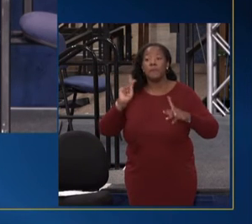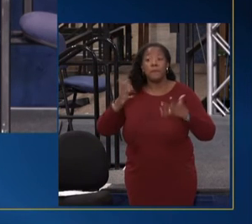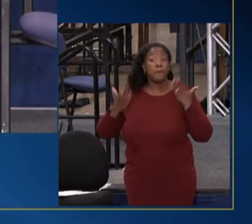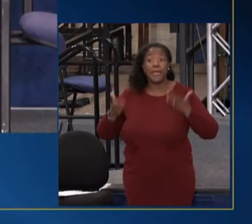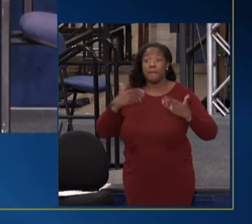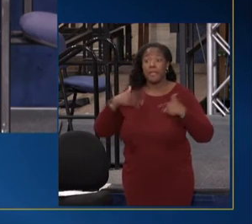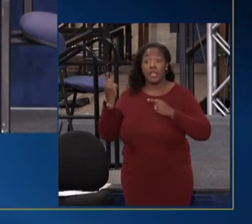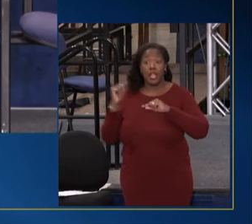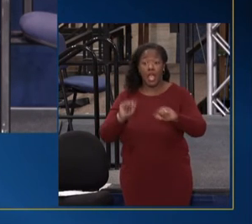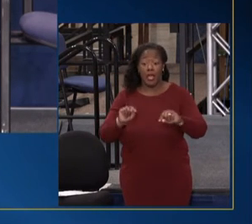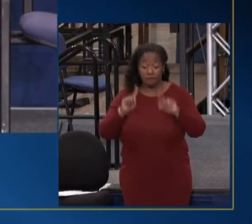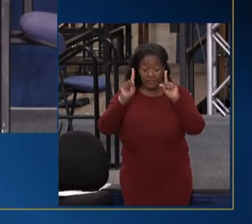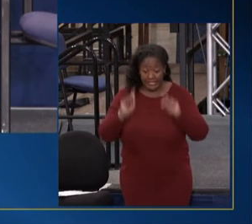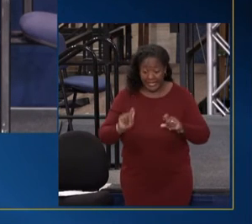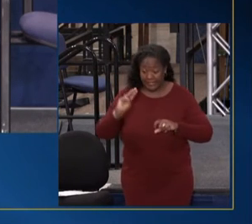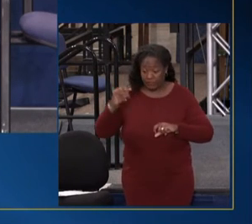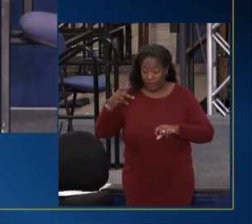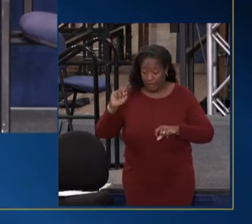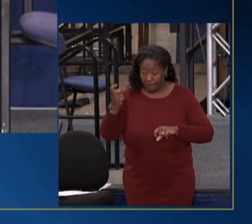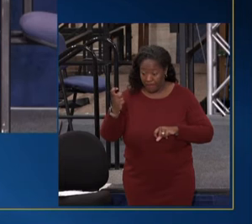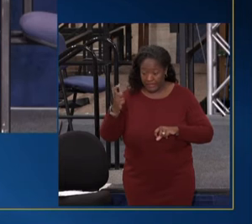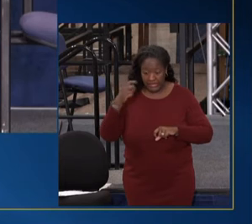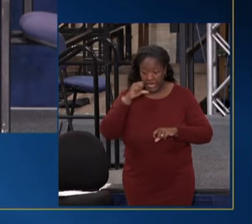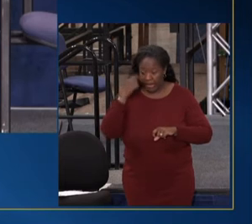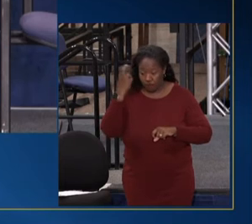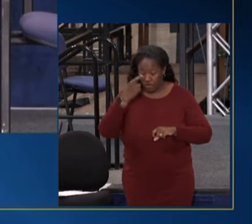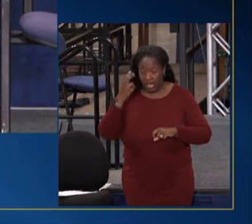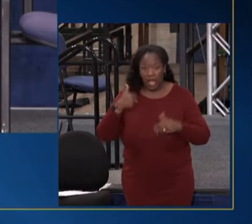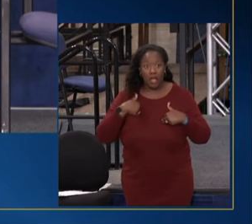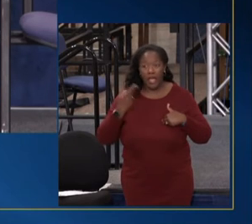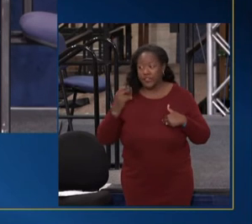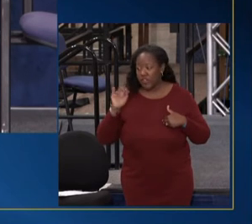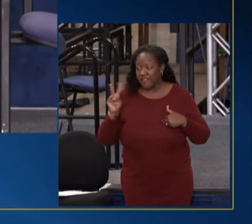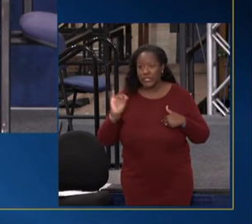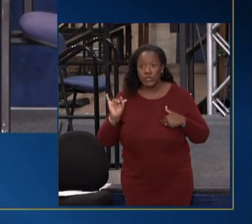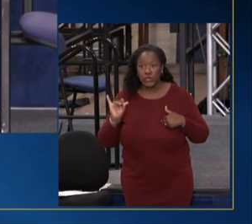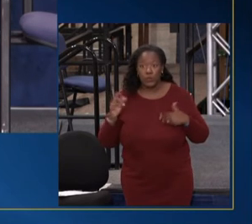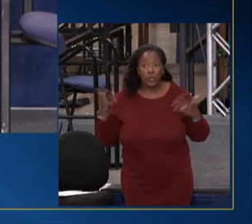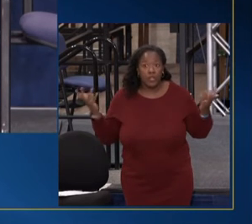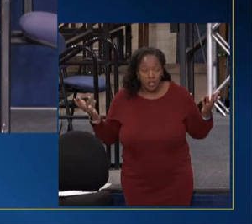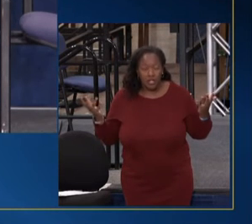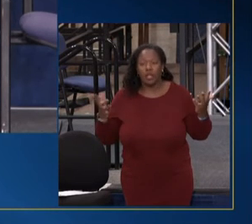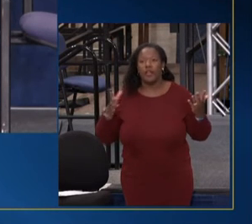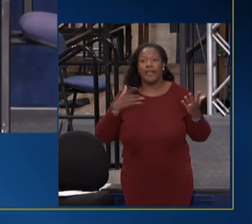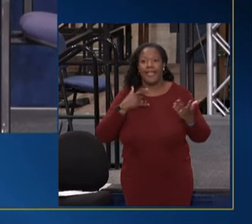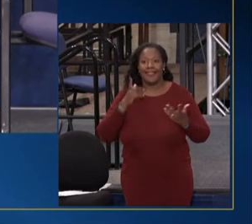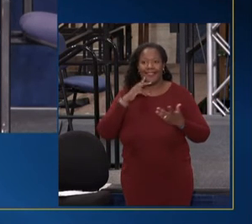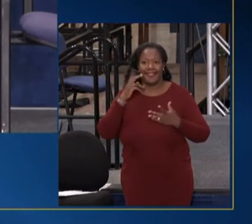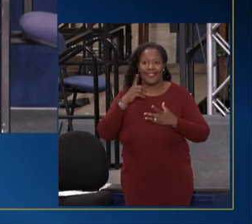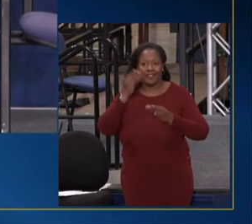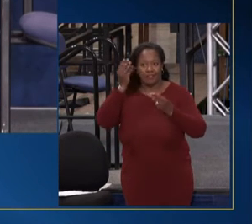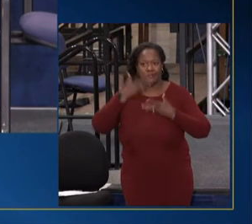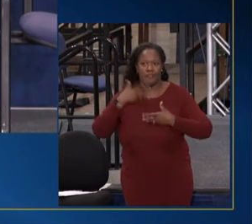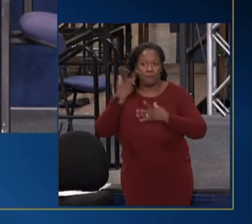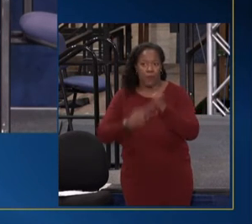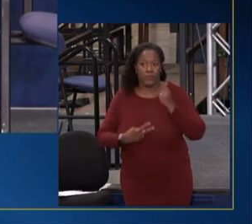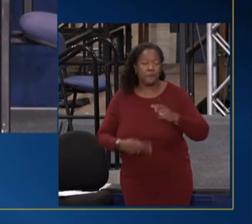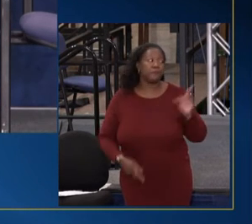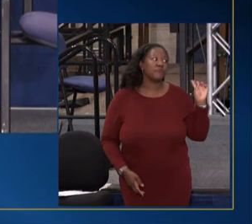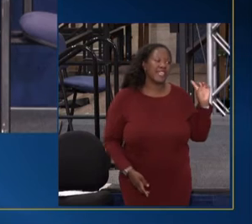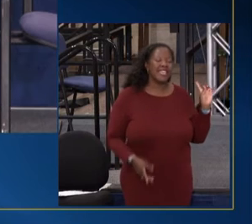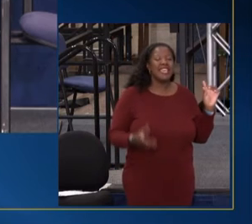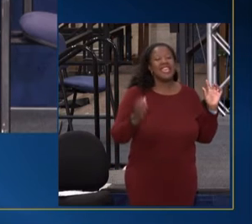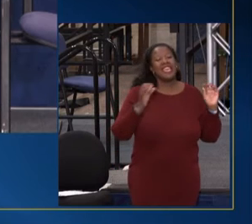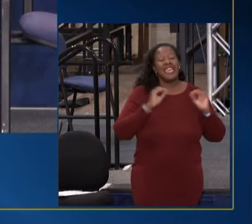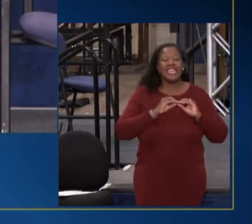be tested? And can you talk about that? So it's more anecdotal in terms of who learned about their